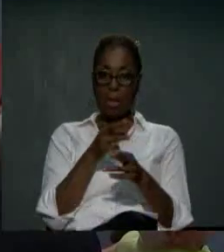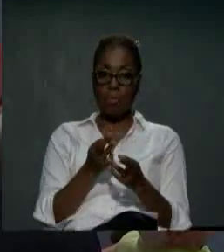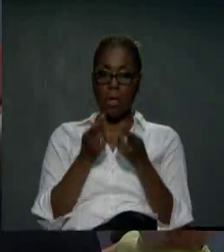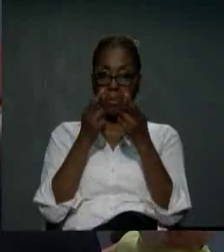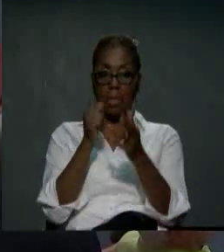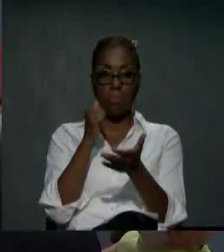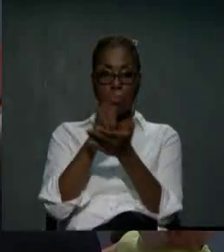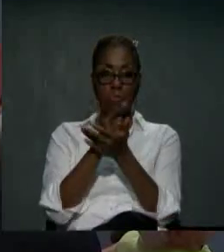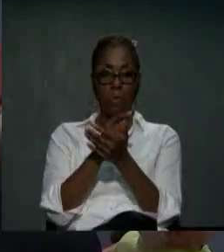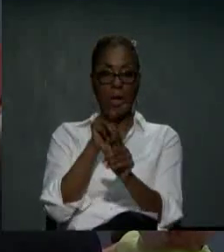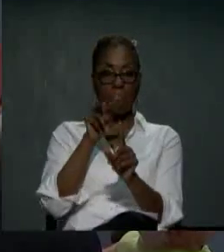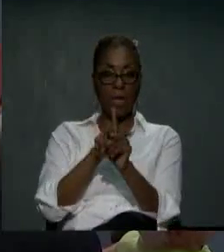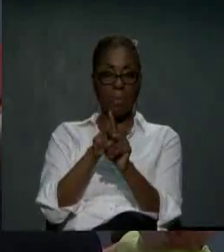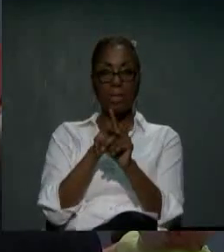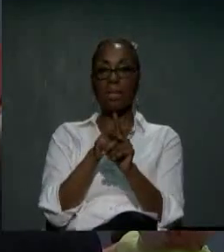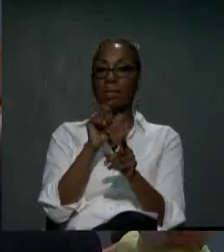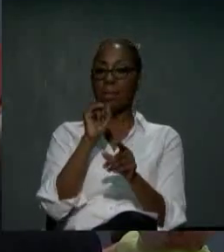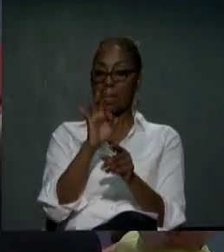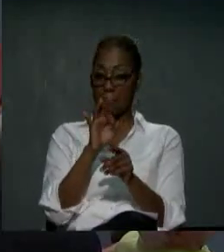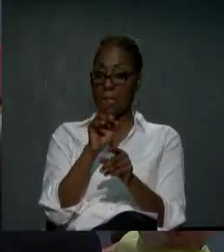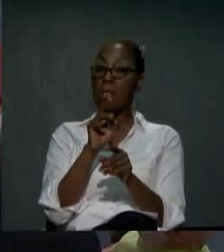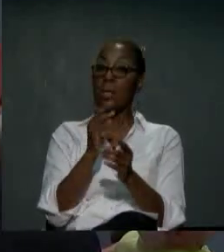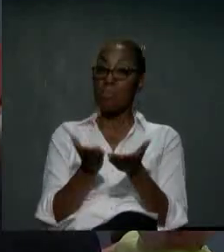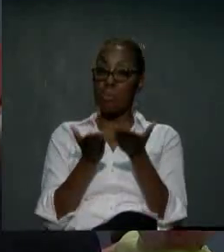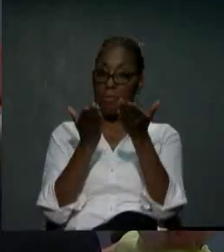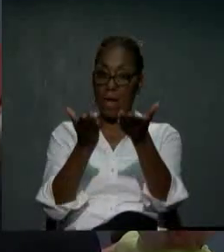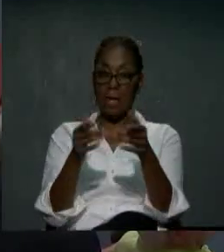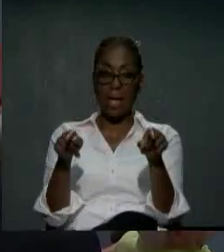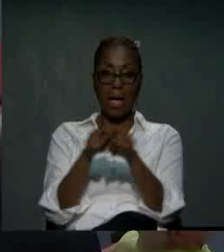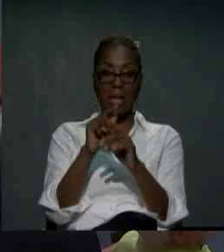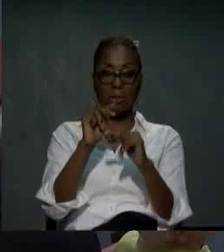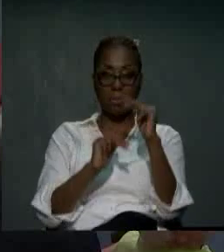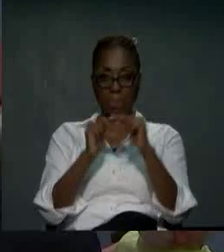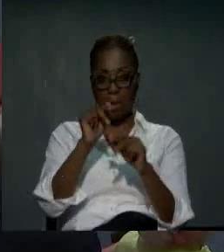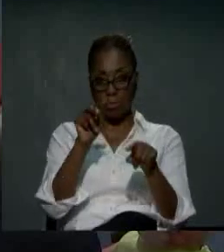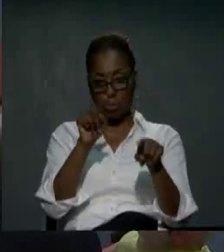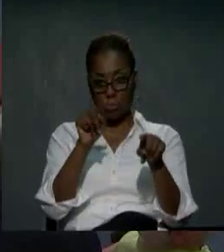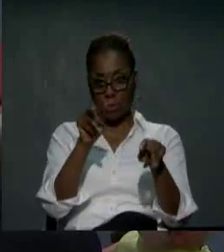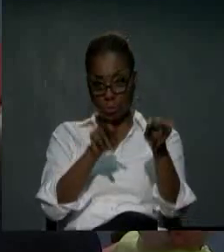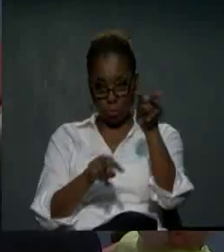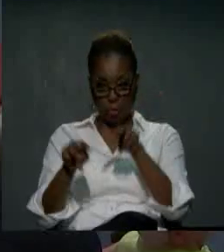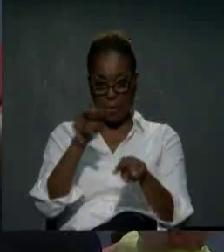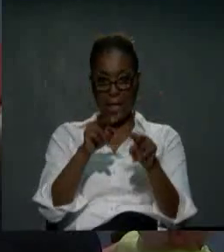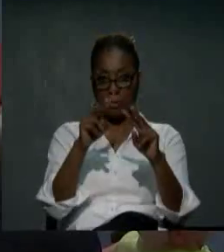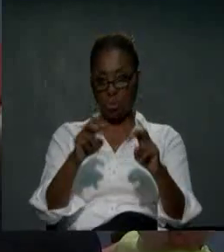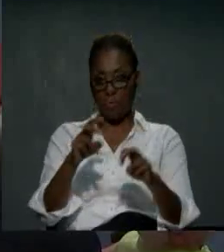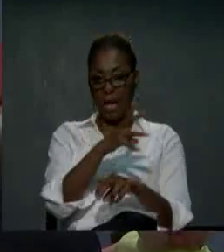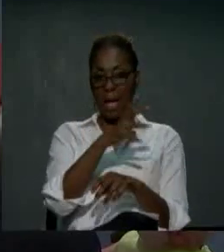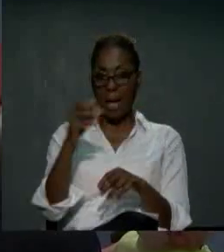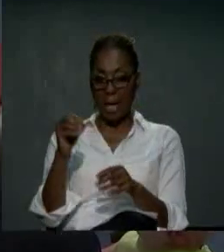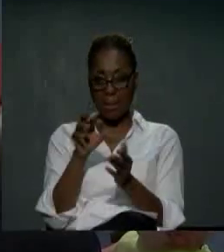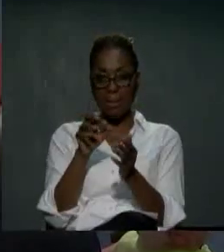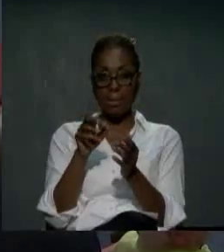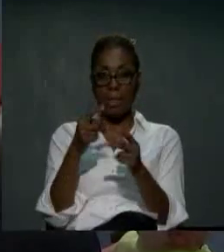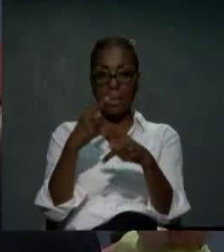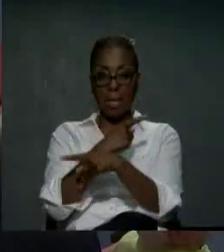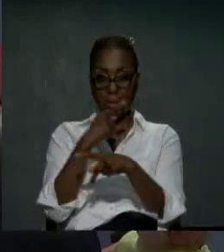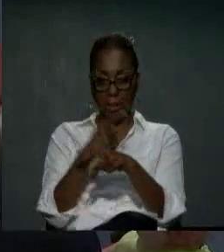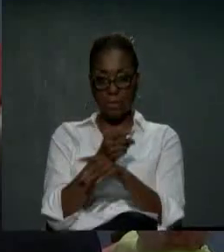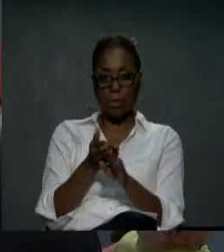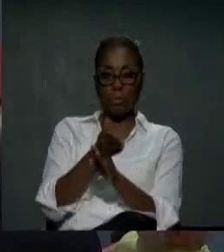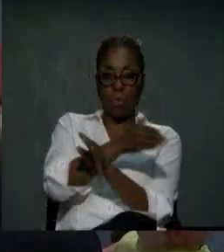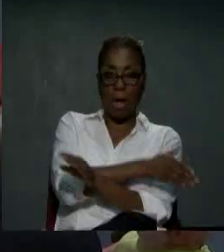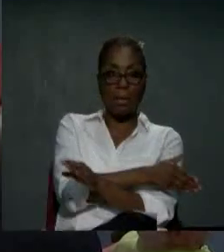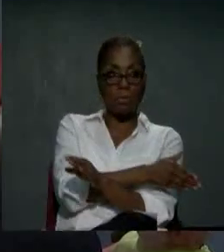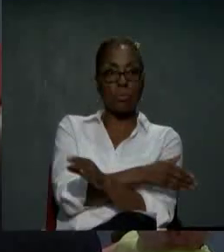applications subject to the applicant providing an as-built survey and volume calculations prior to the issuance